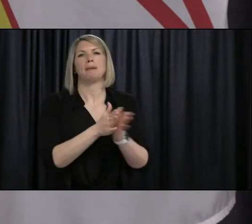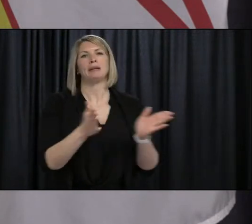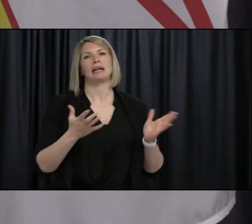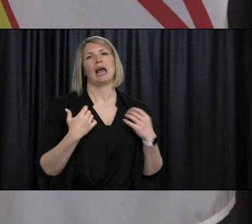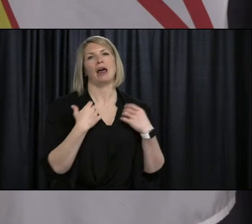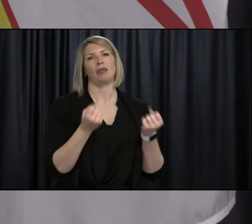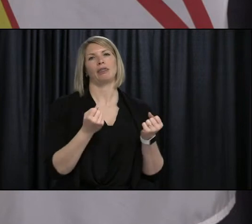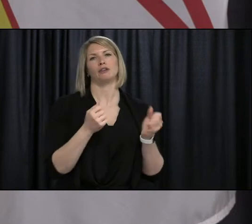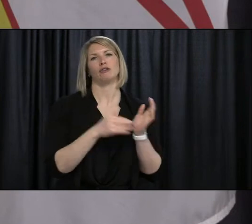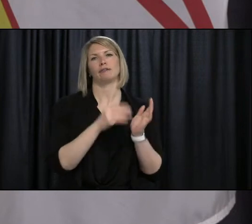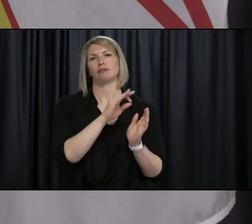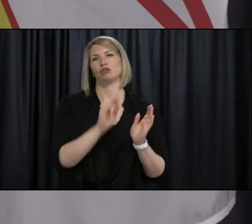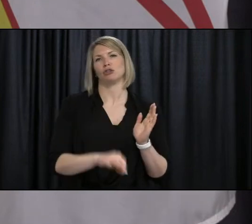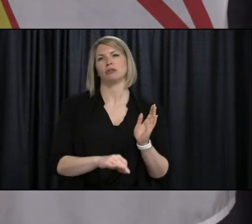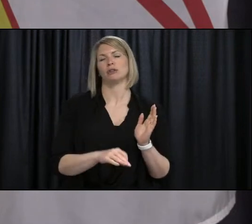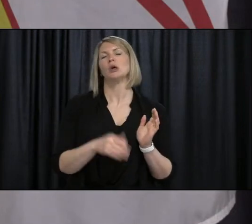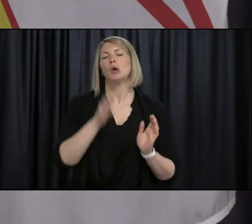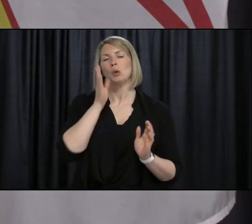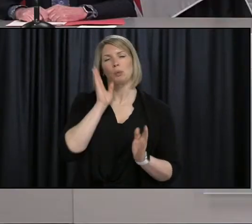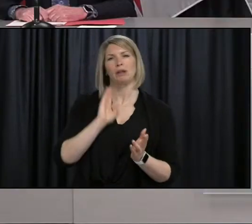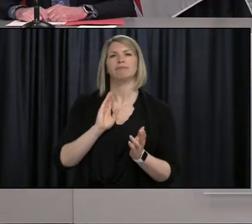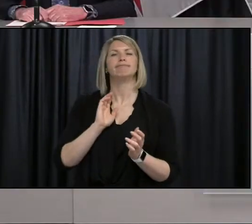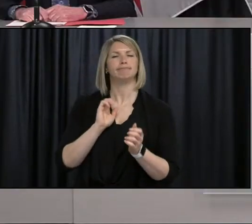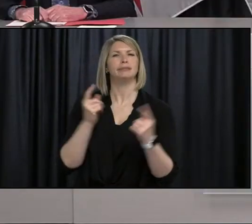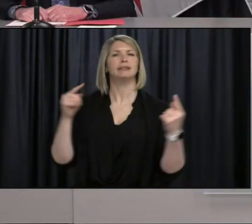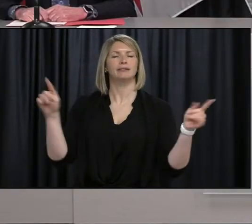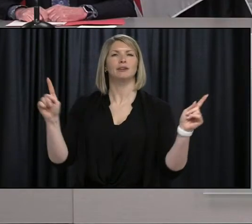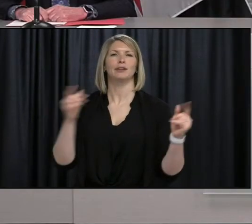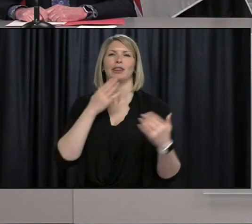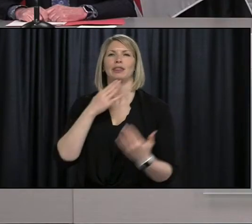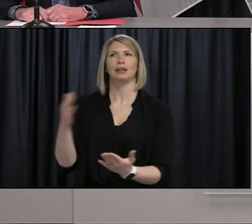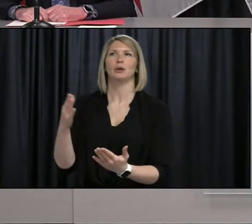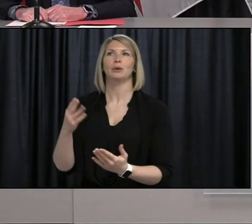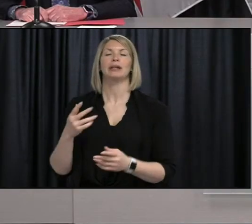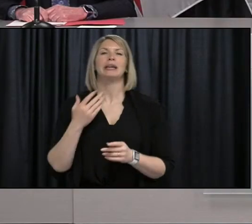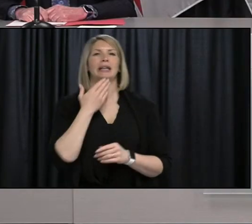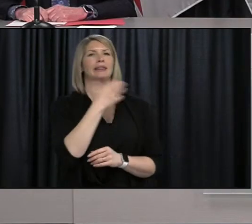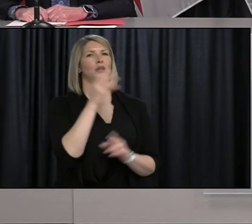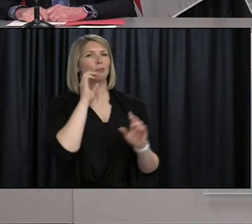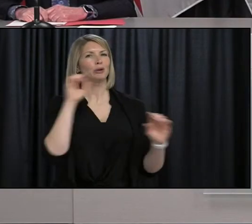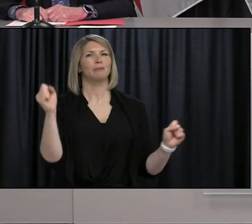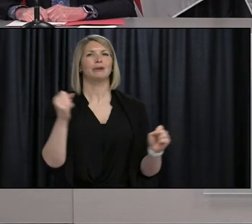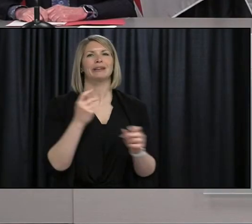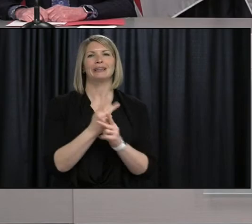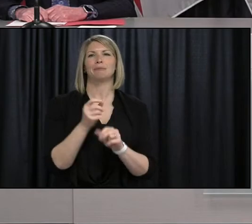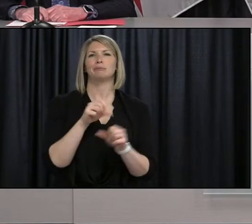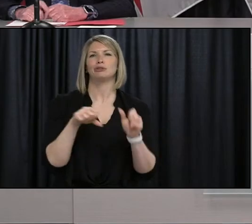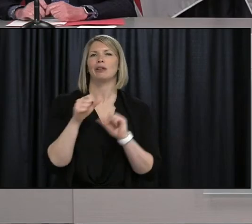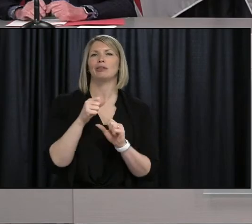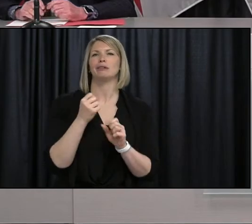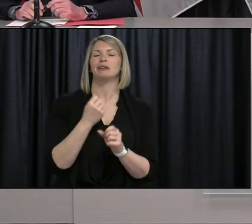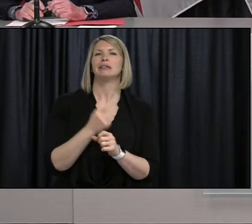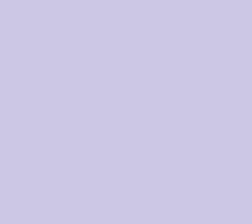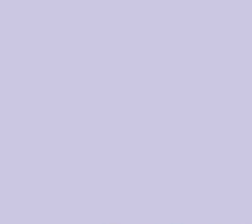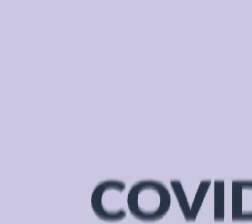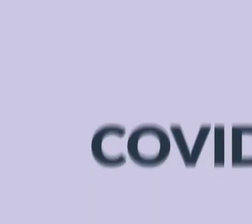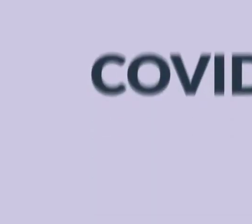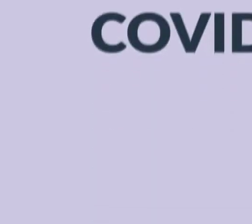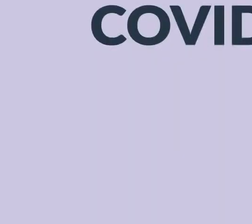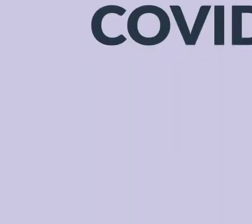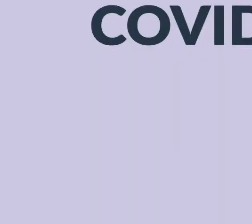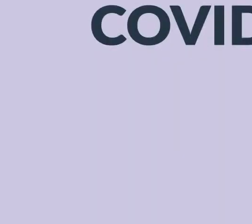Thank you very much. Thank you, Premier. Stay safe, everyone. Take care of yourselves and each other, and enjoy the rest of your day.